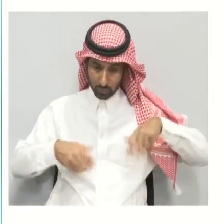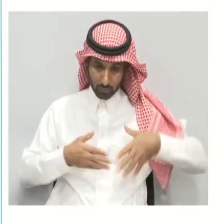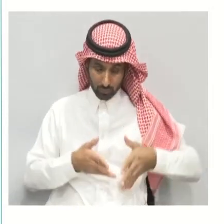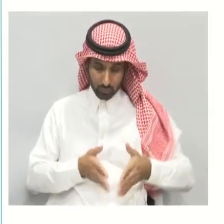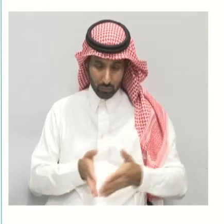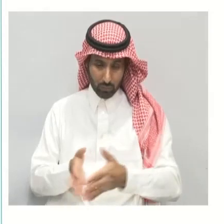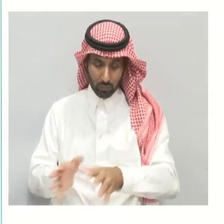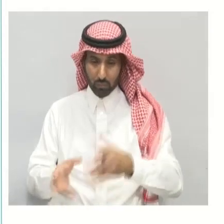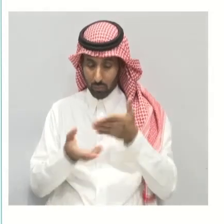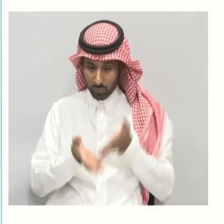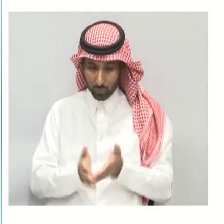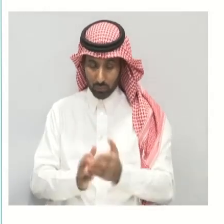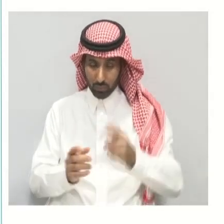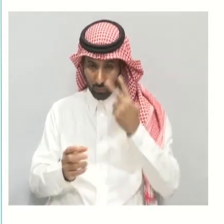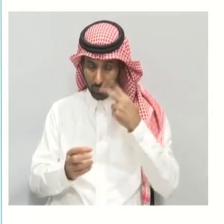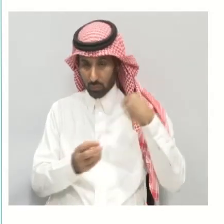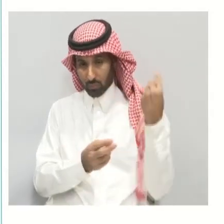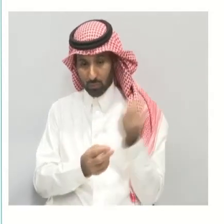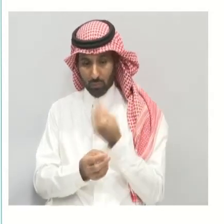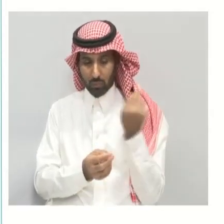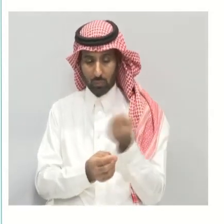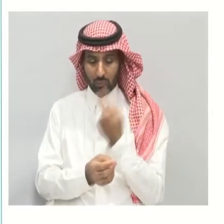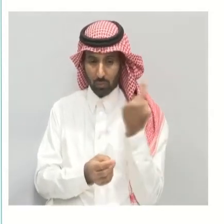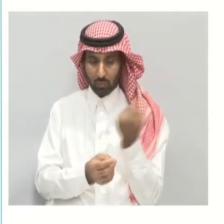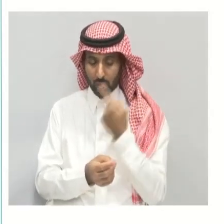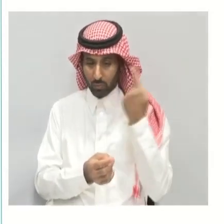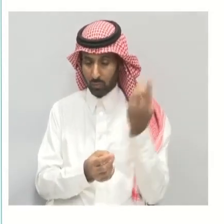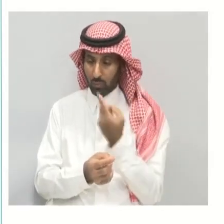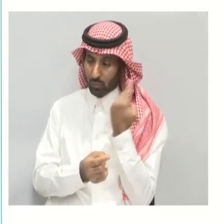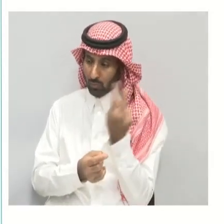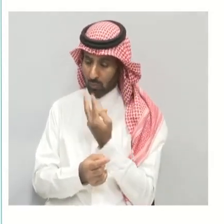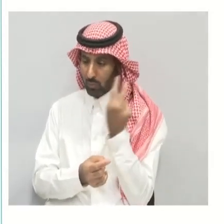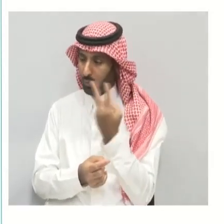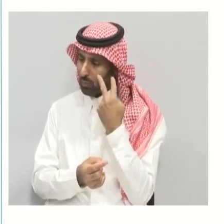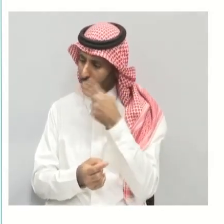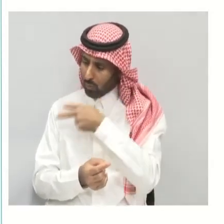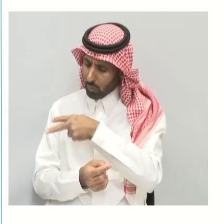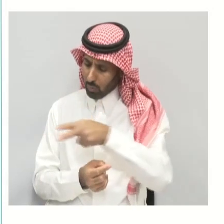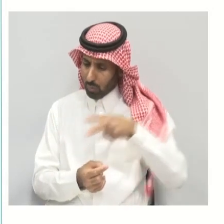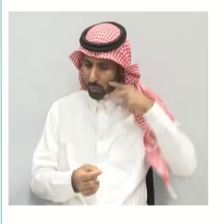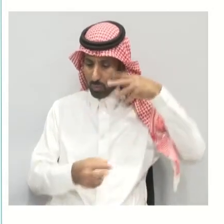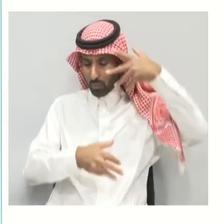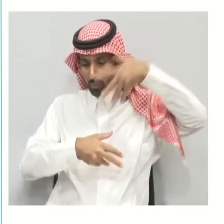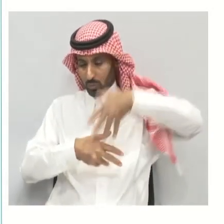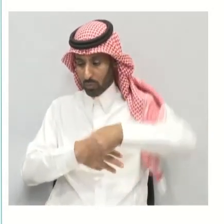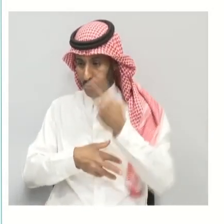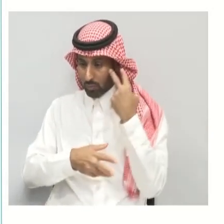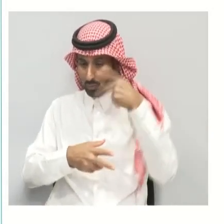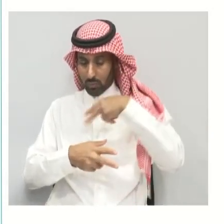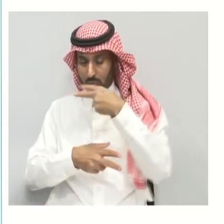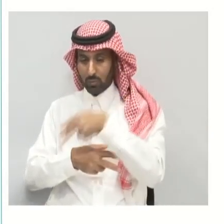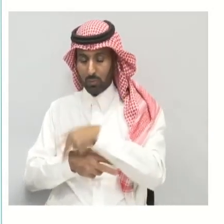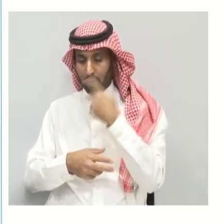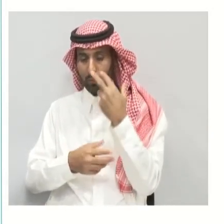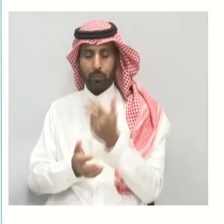very exciting. Helicopter ride over the falls, great fun. Itaipu Dam, the